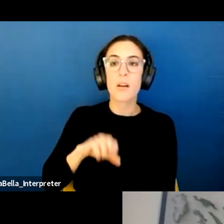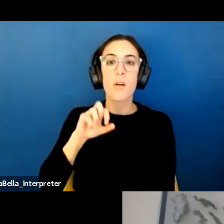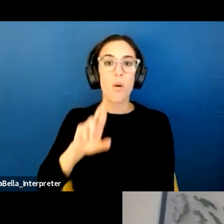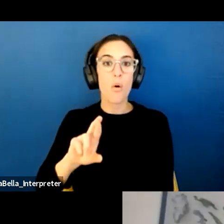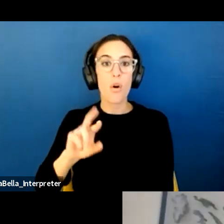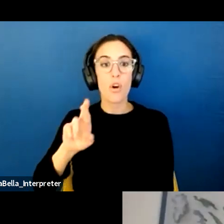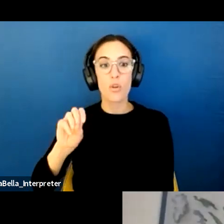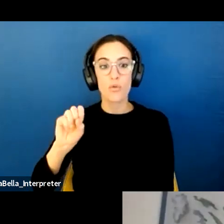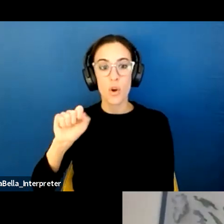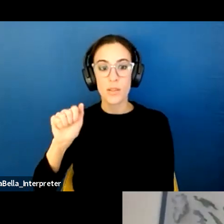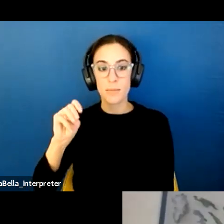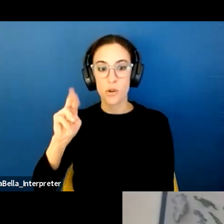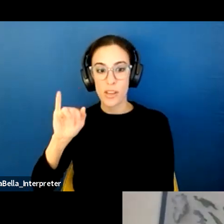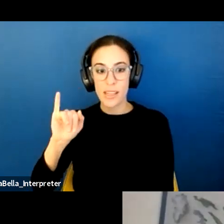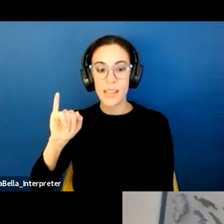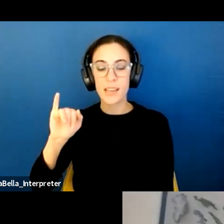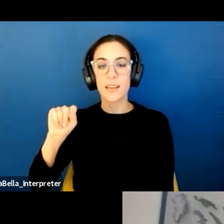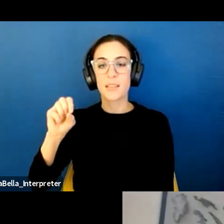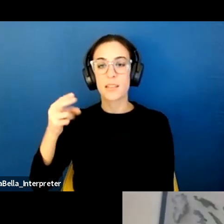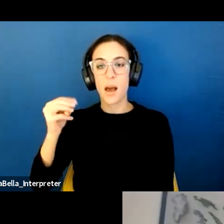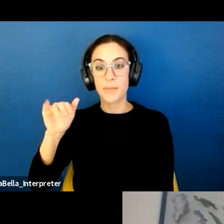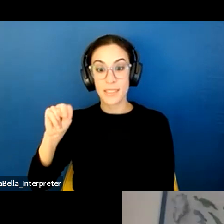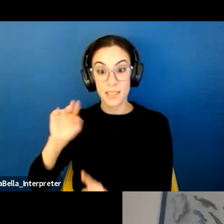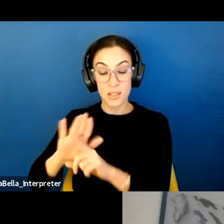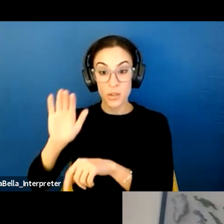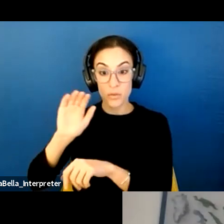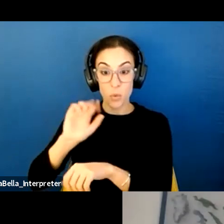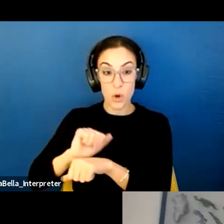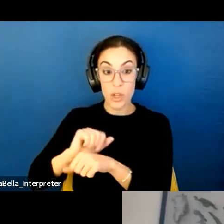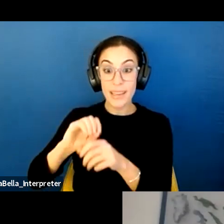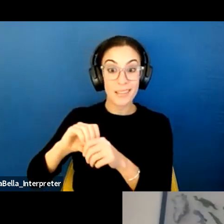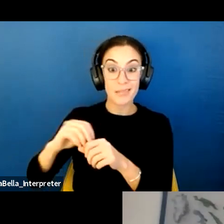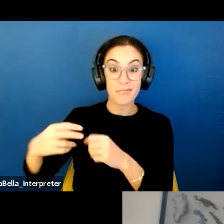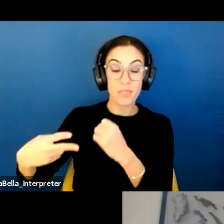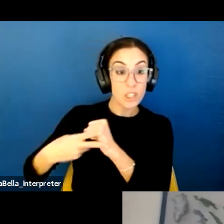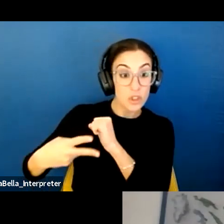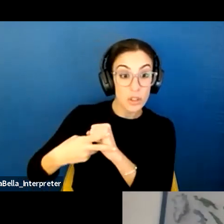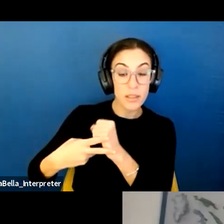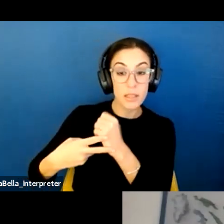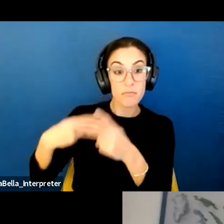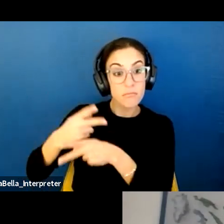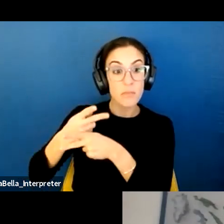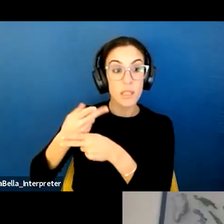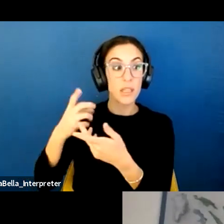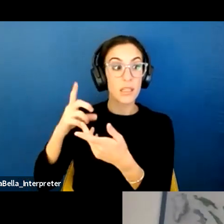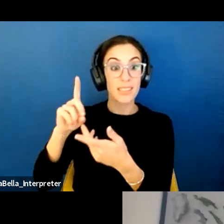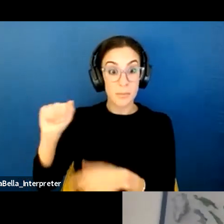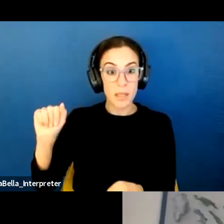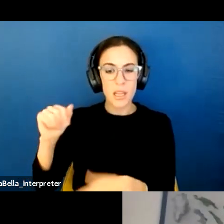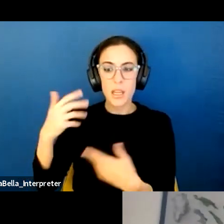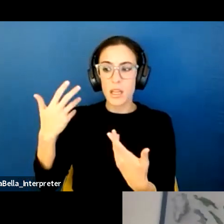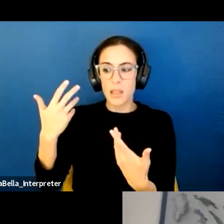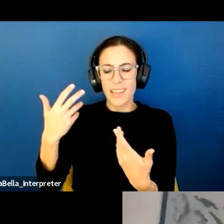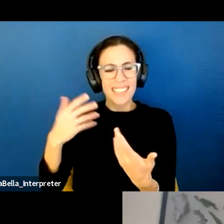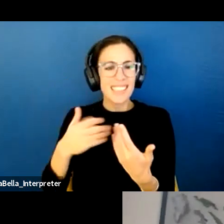Rosemary Garland Thompson's work on conserving disability, right? It's much easier to sort of dismiss these kinds of ideas